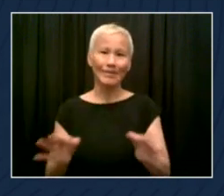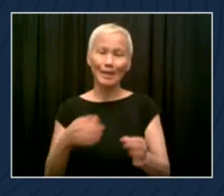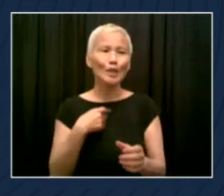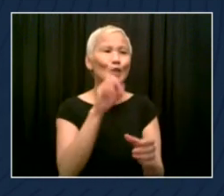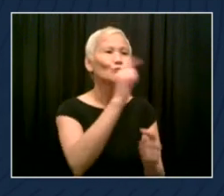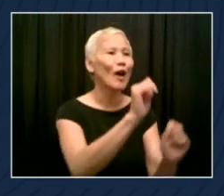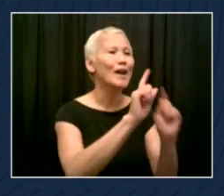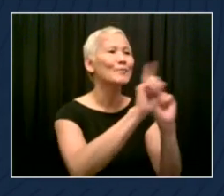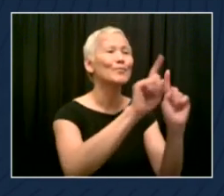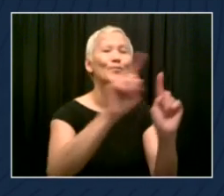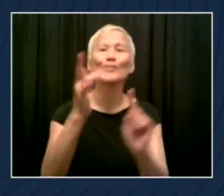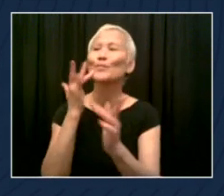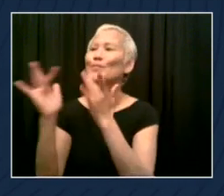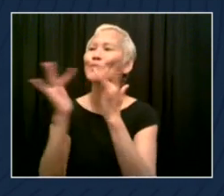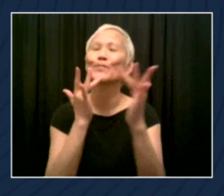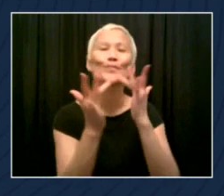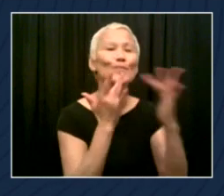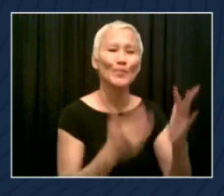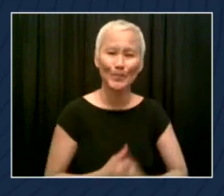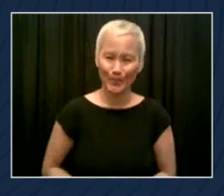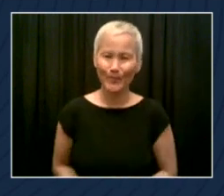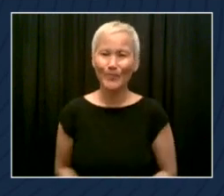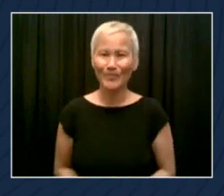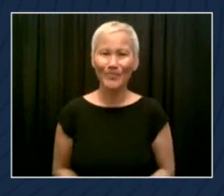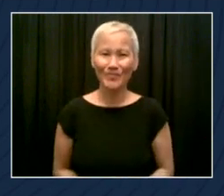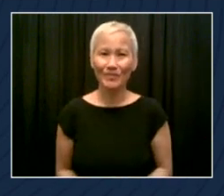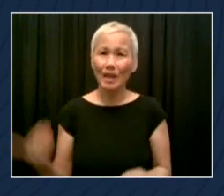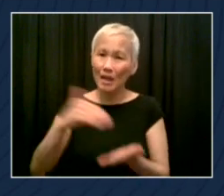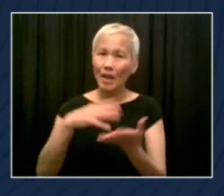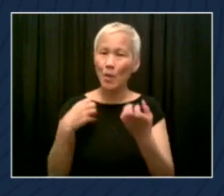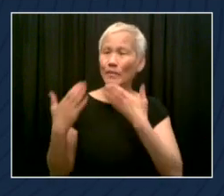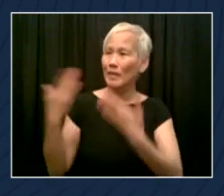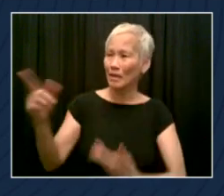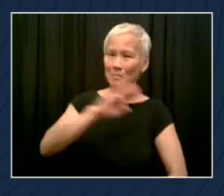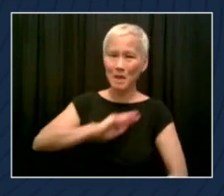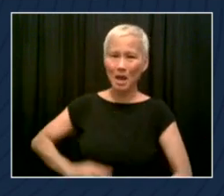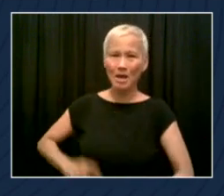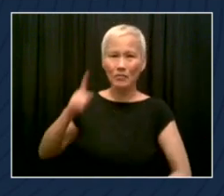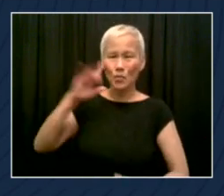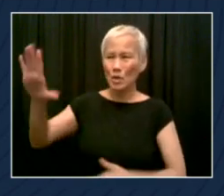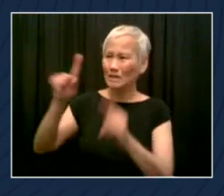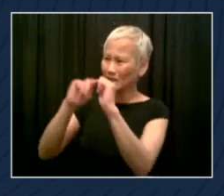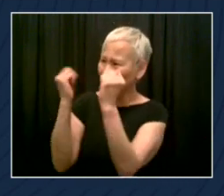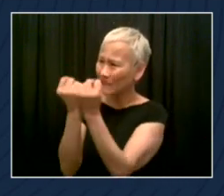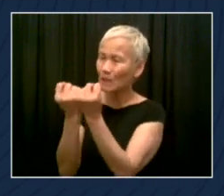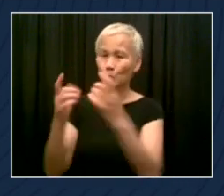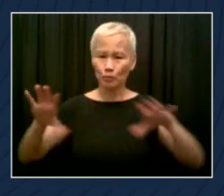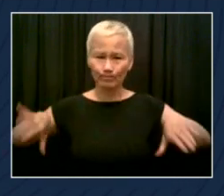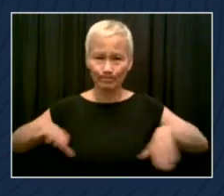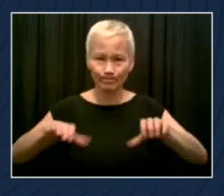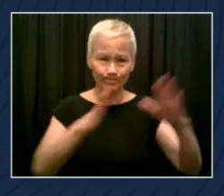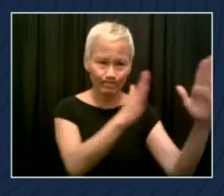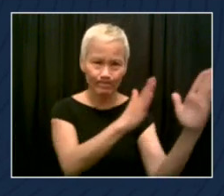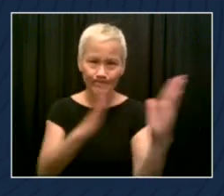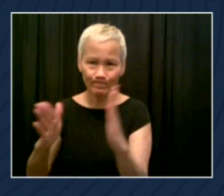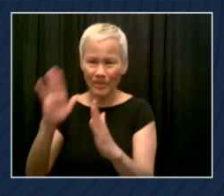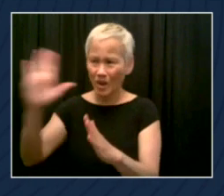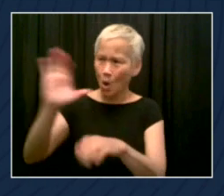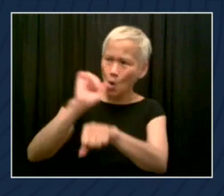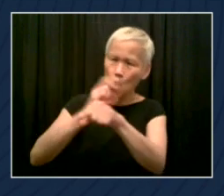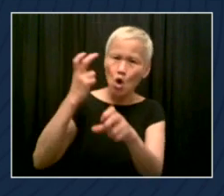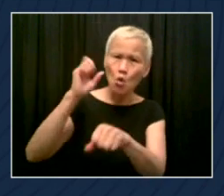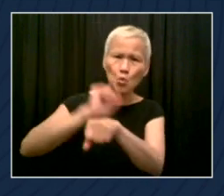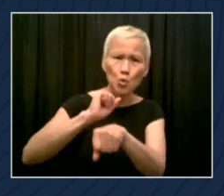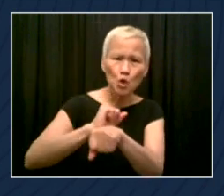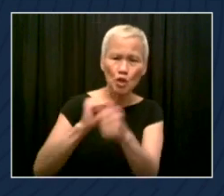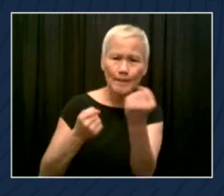well. And of course, want to thank the mayor and his team for all your efforts here, and of course, for your ongoing support of New York City during